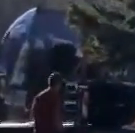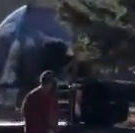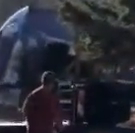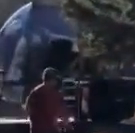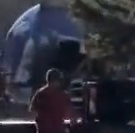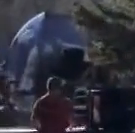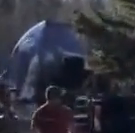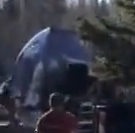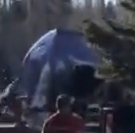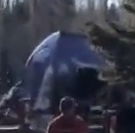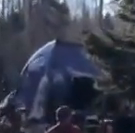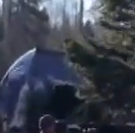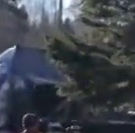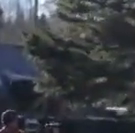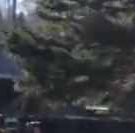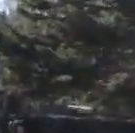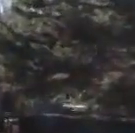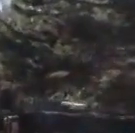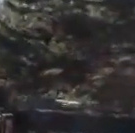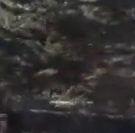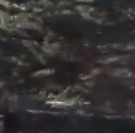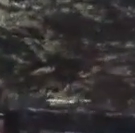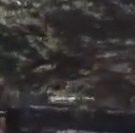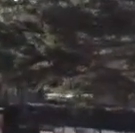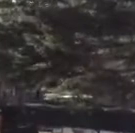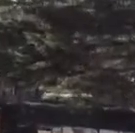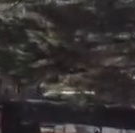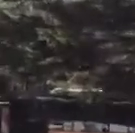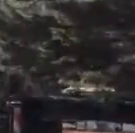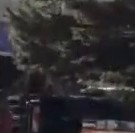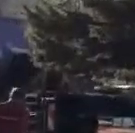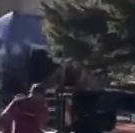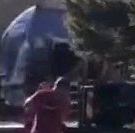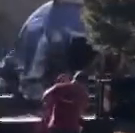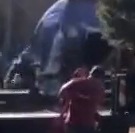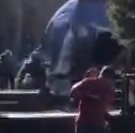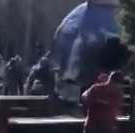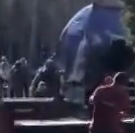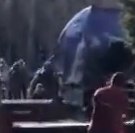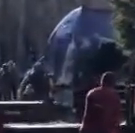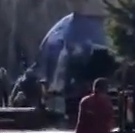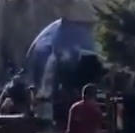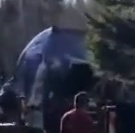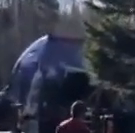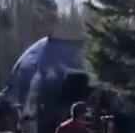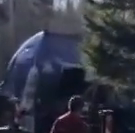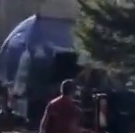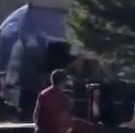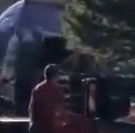Yes, Timber. Nicole, thanks for joining us. Georgetown, Texas, thank you, Roy.